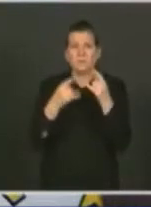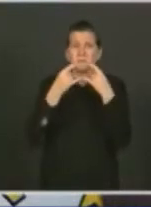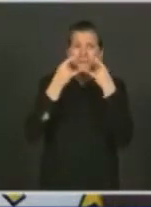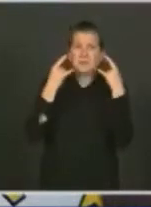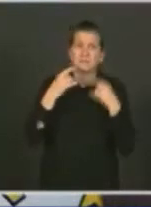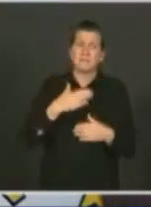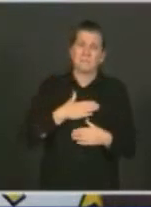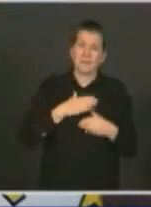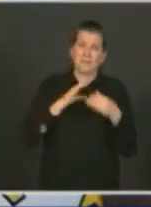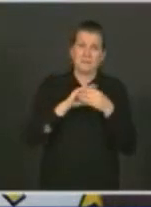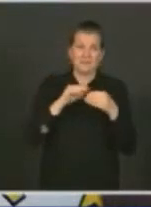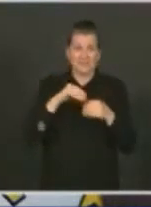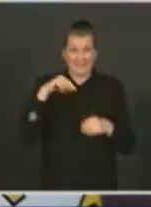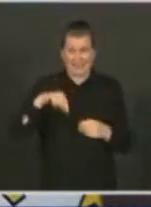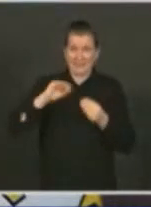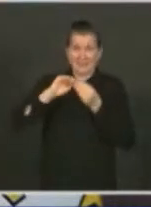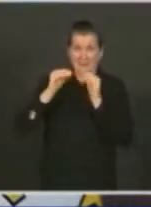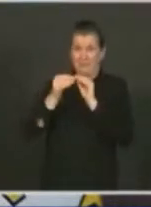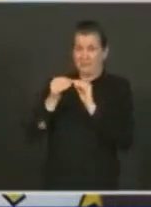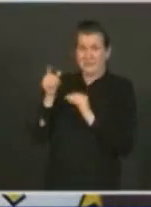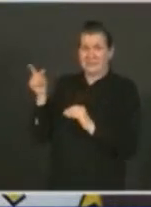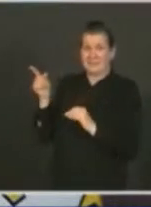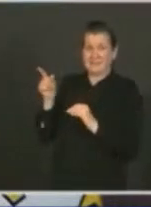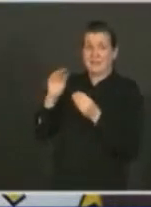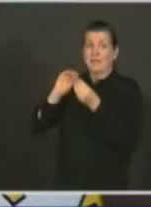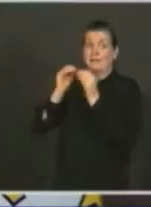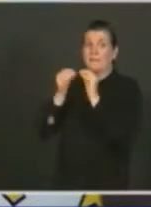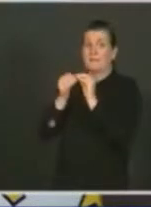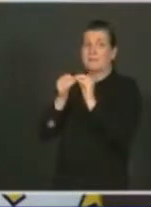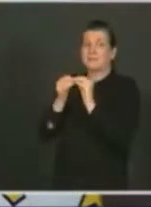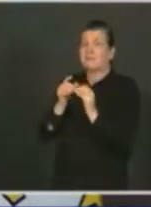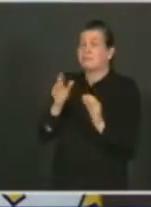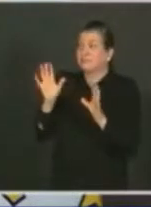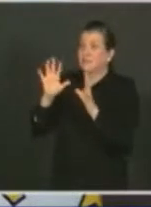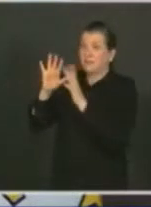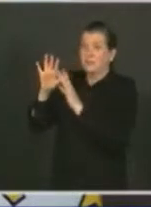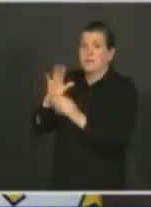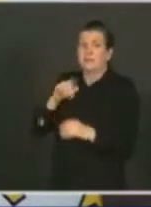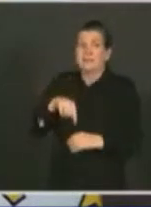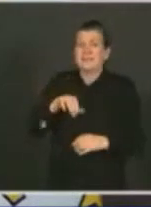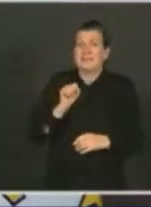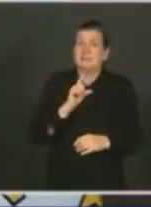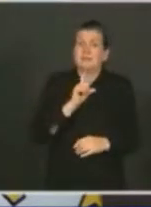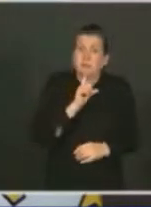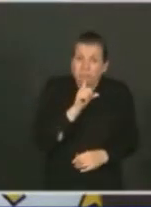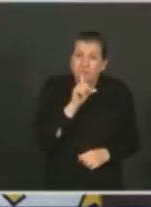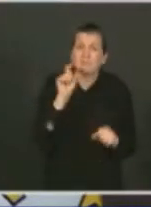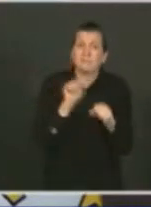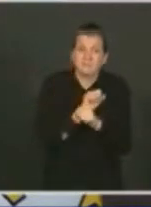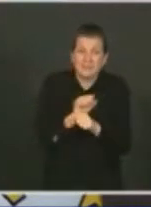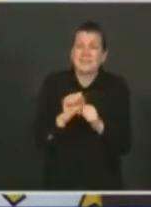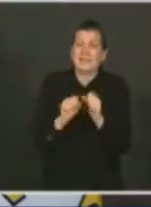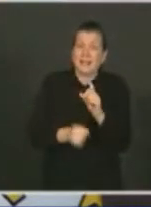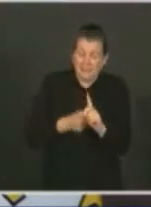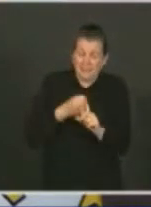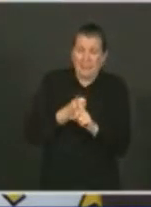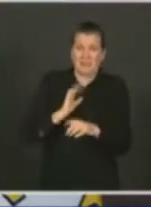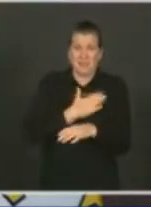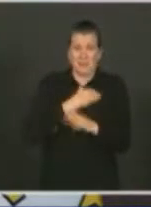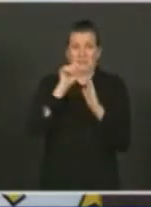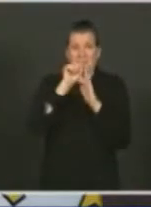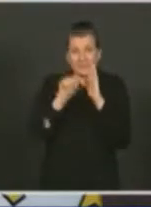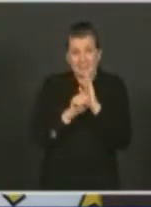just statistics and numbers, that this is real. This is affecting our state and our communities and our